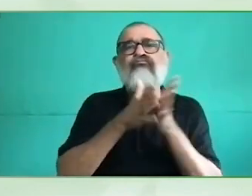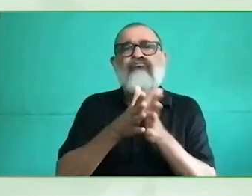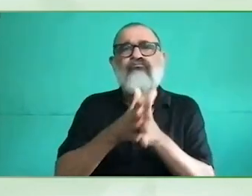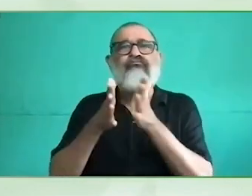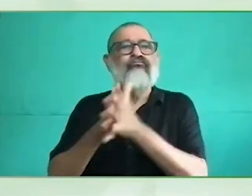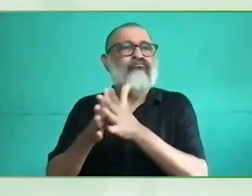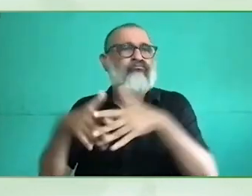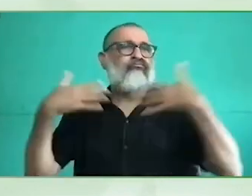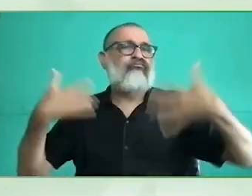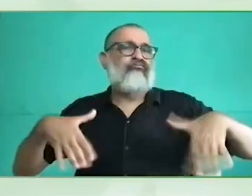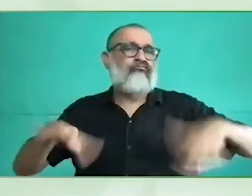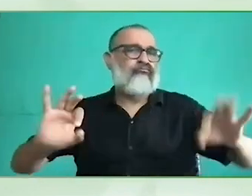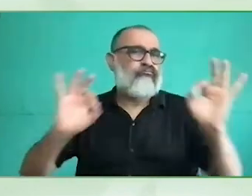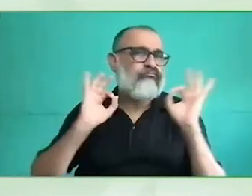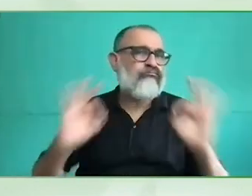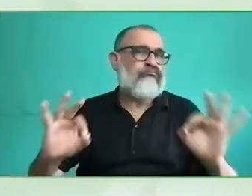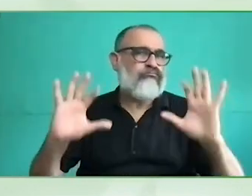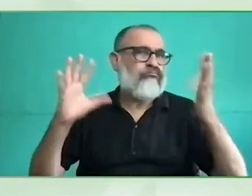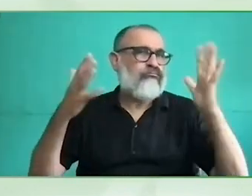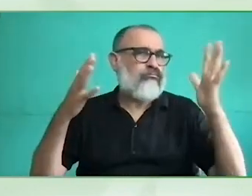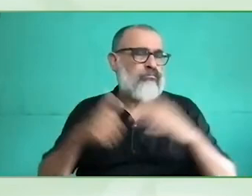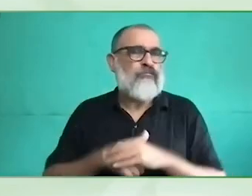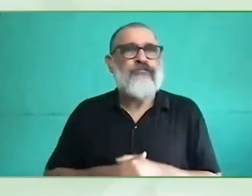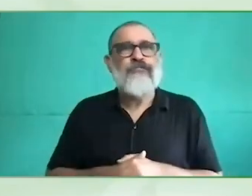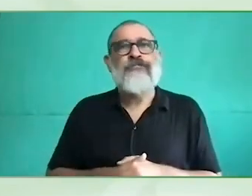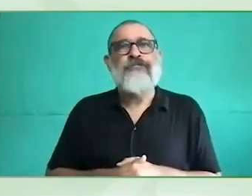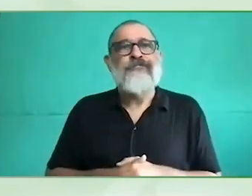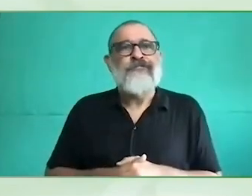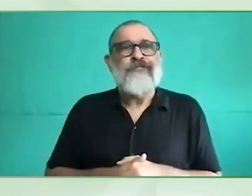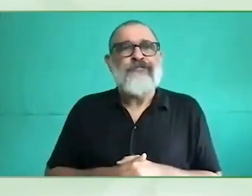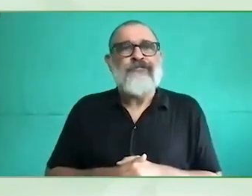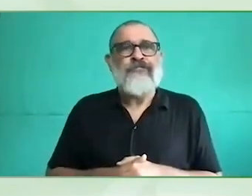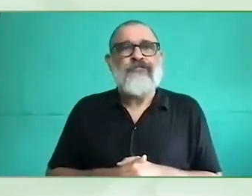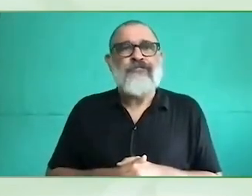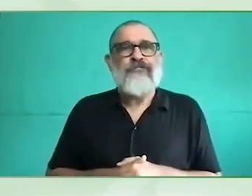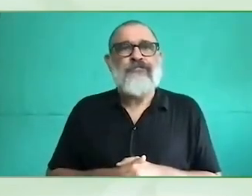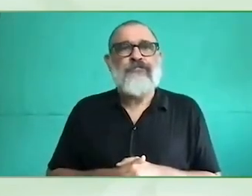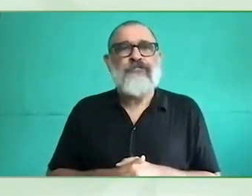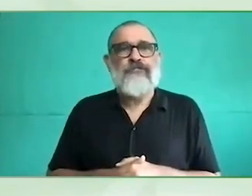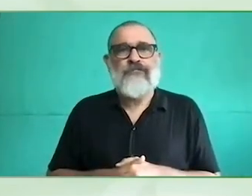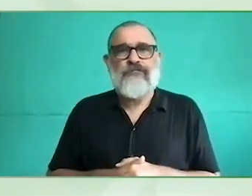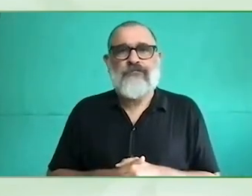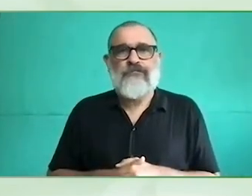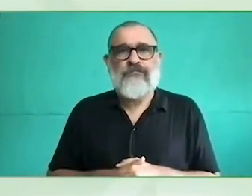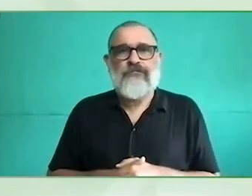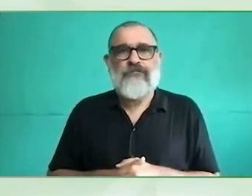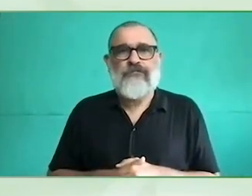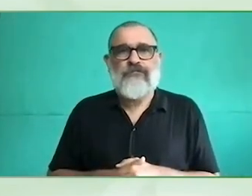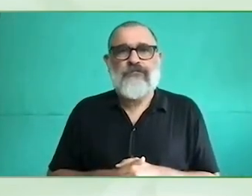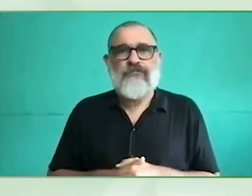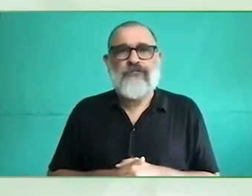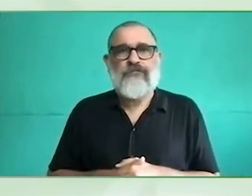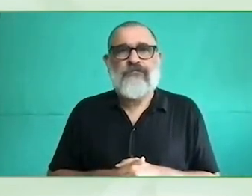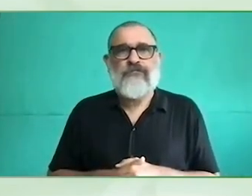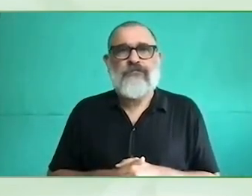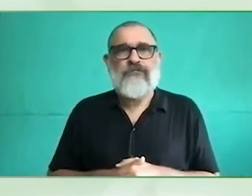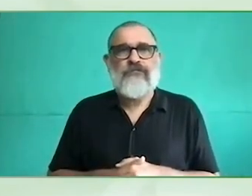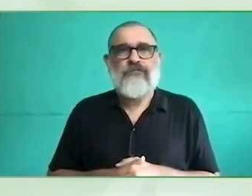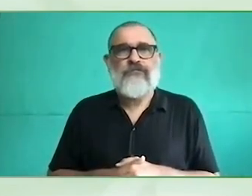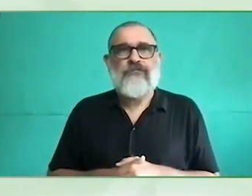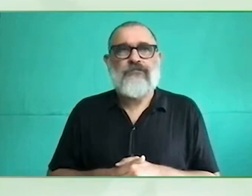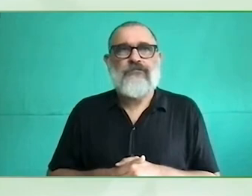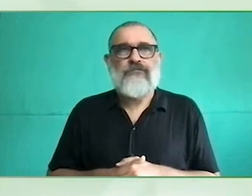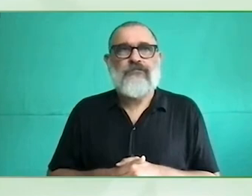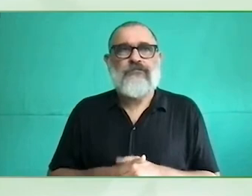honor, and I'm really thankful about this amazing partnership together with